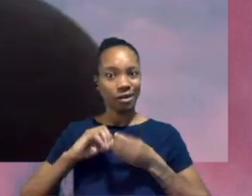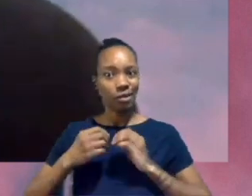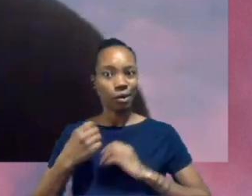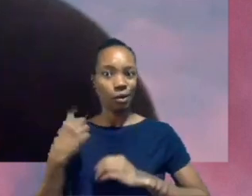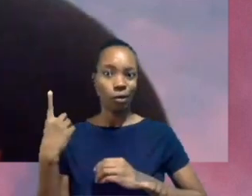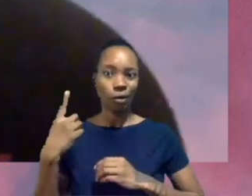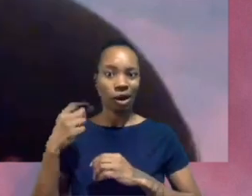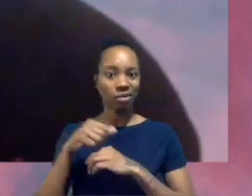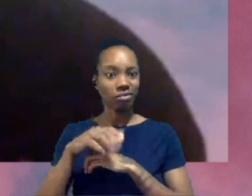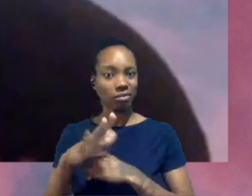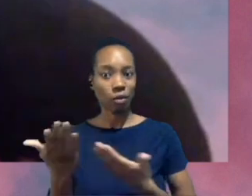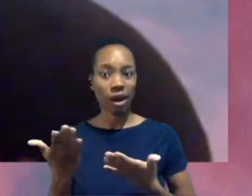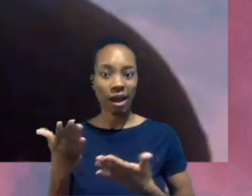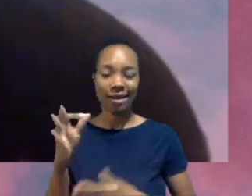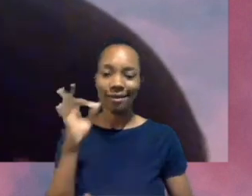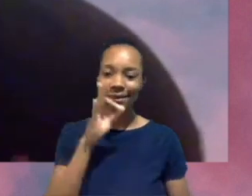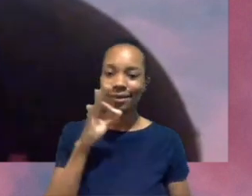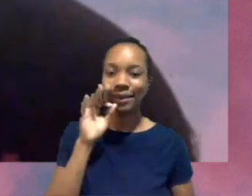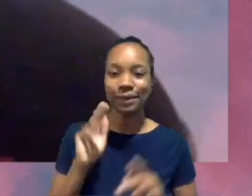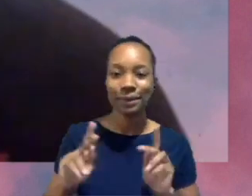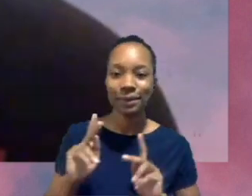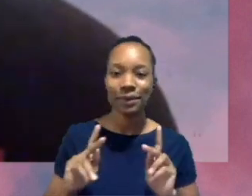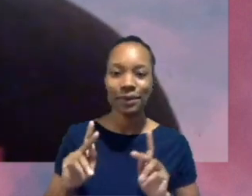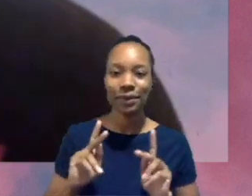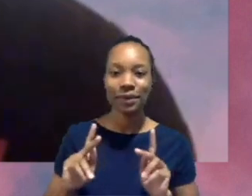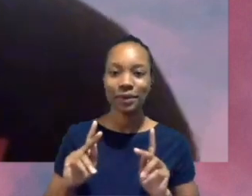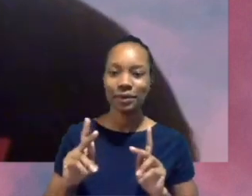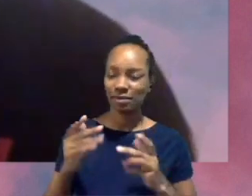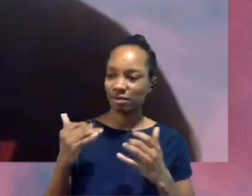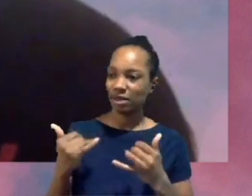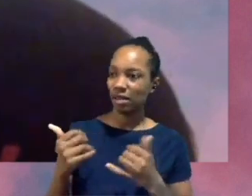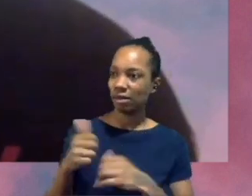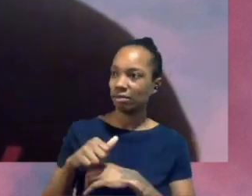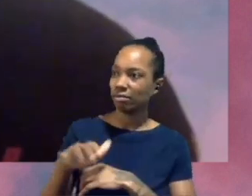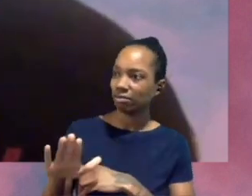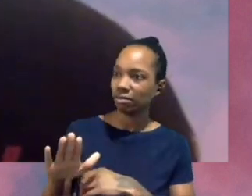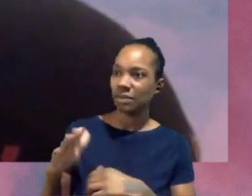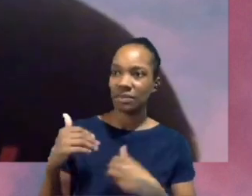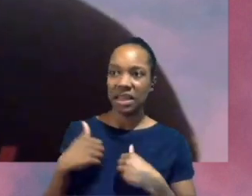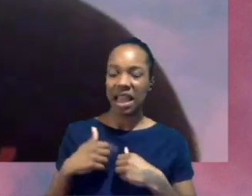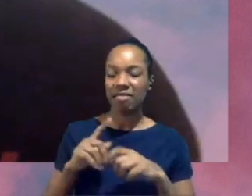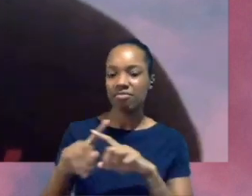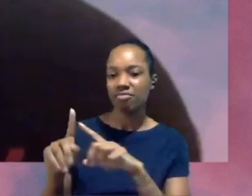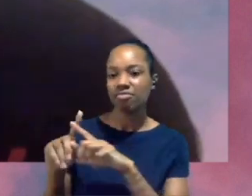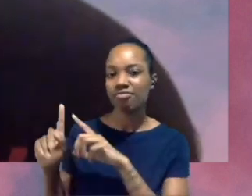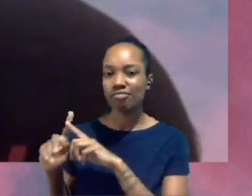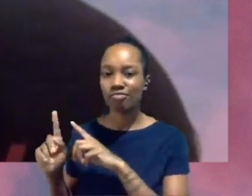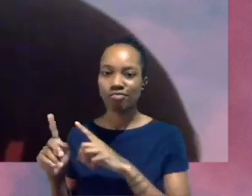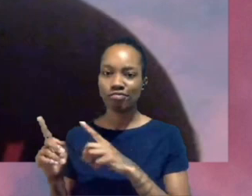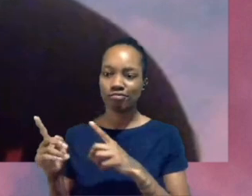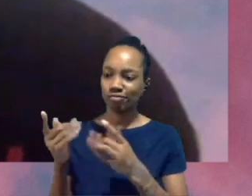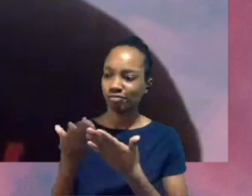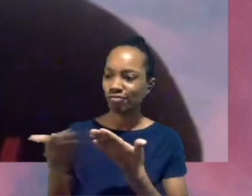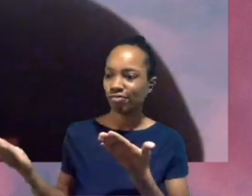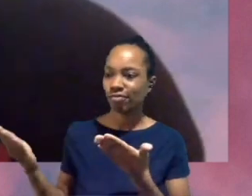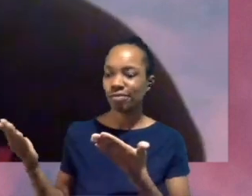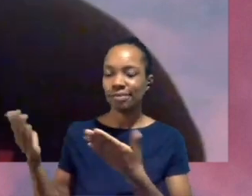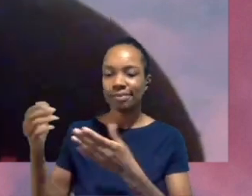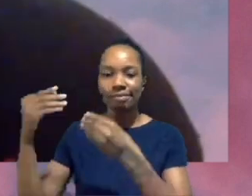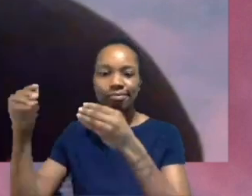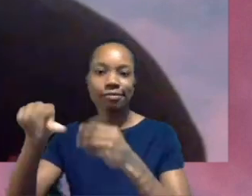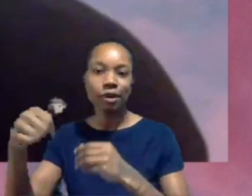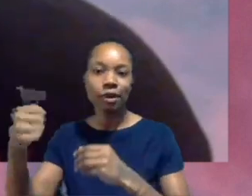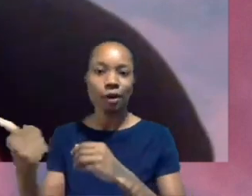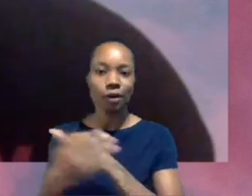out to the Philippines is not filled with American goods, but our Filipinos living in diaspora, we can finally go